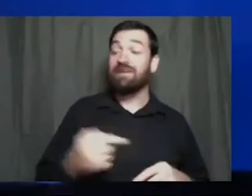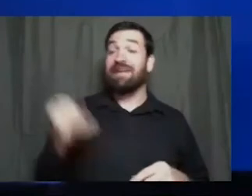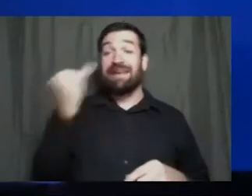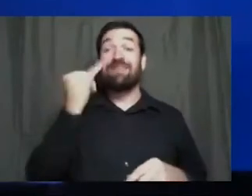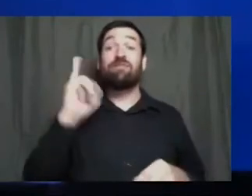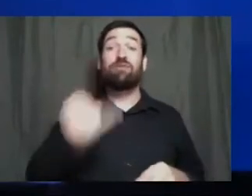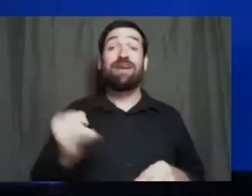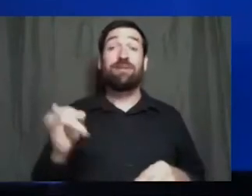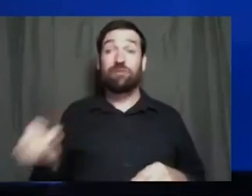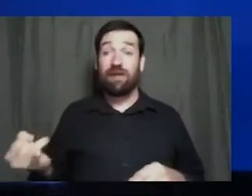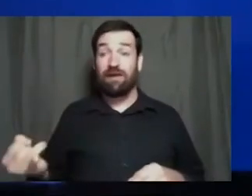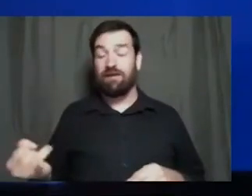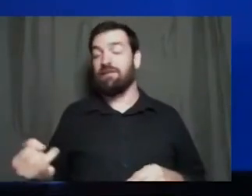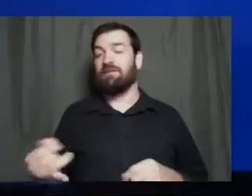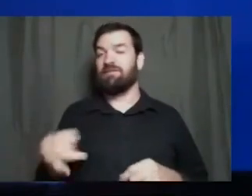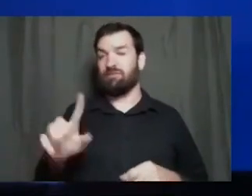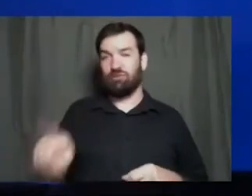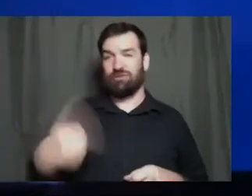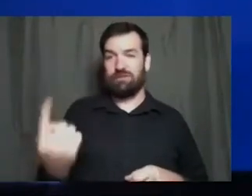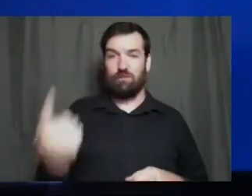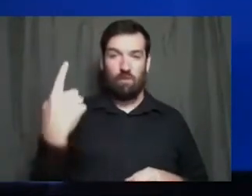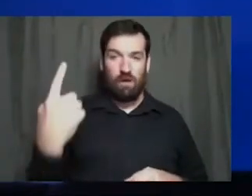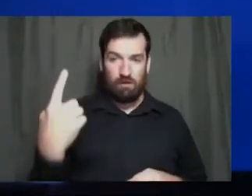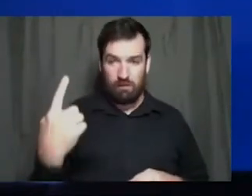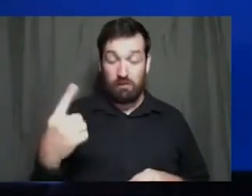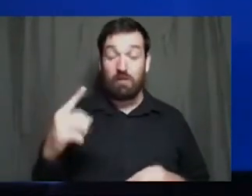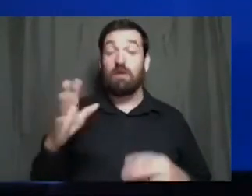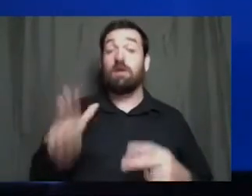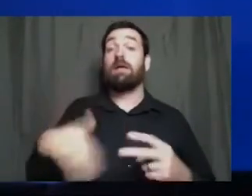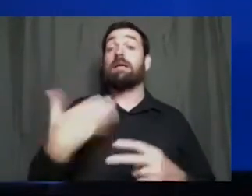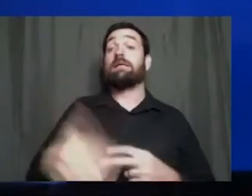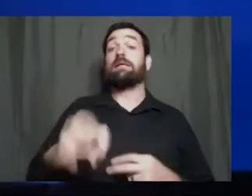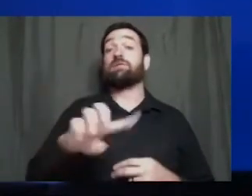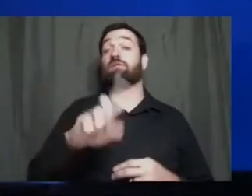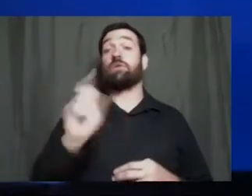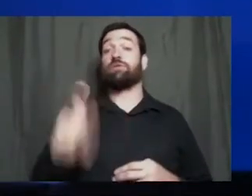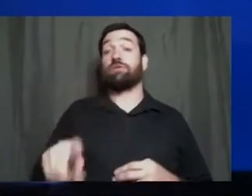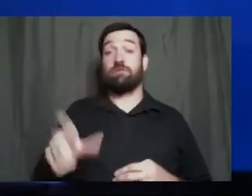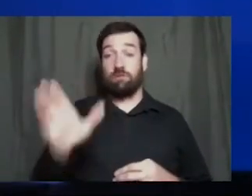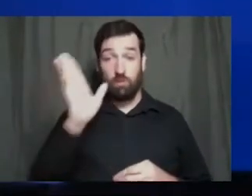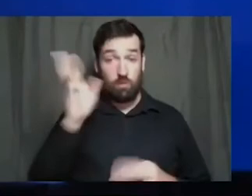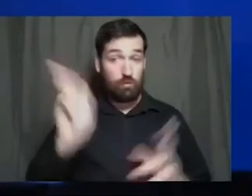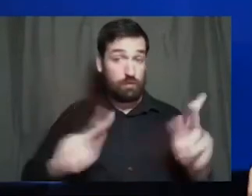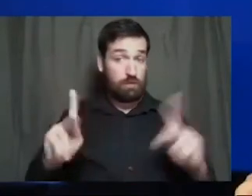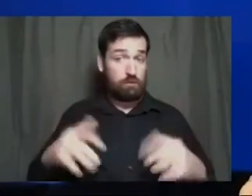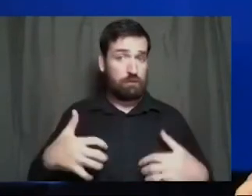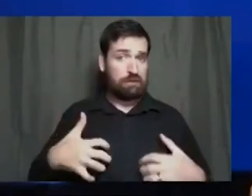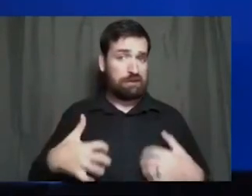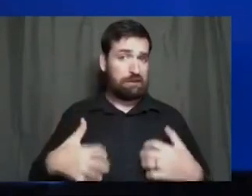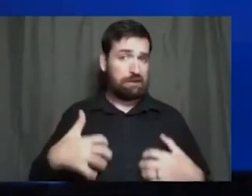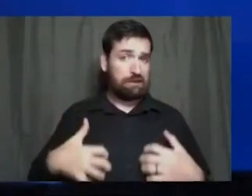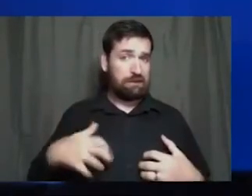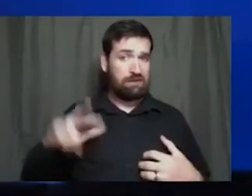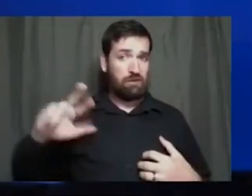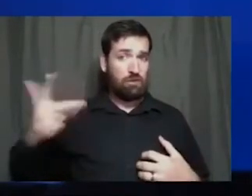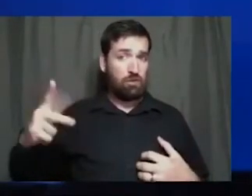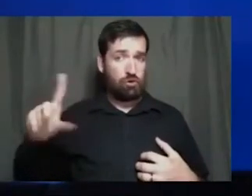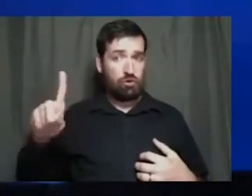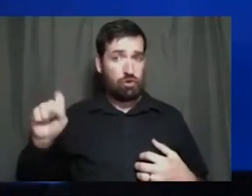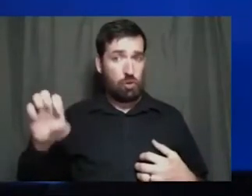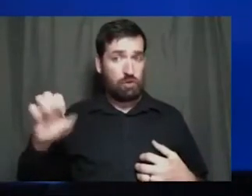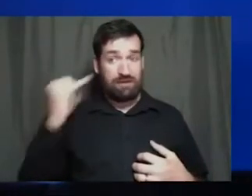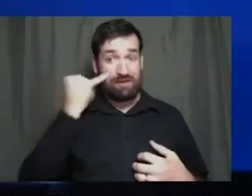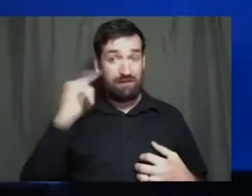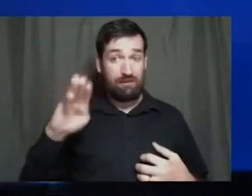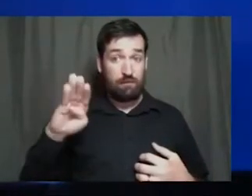change. I think the next question will be, will people be reluctant to get a third dose, that booster, if in fact that ends up being